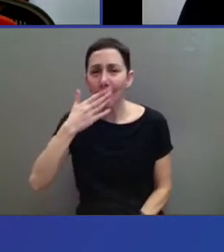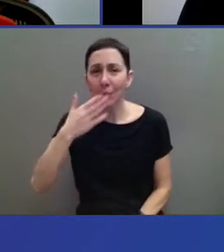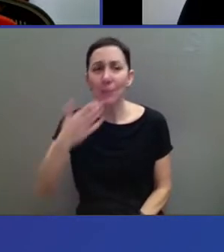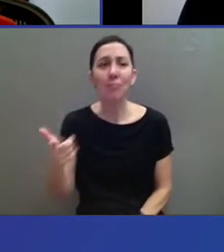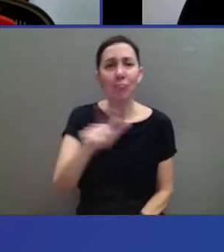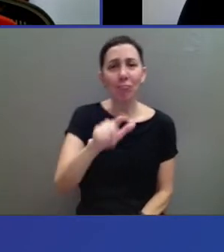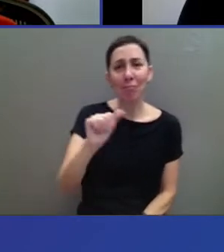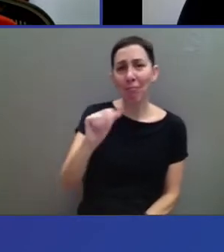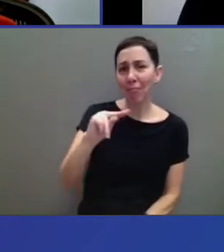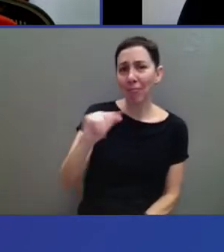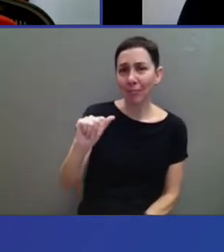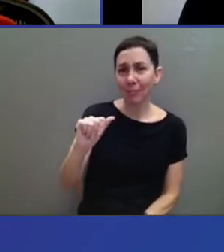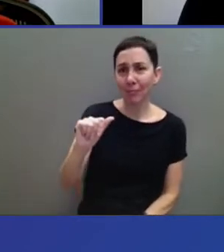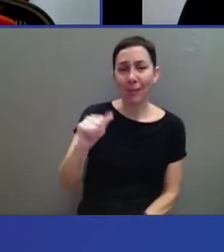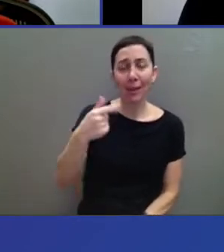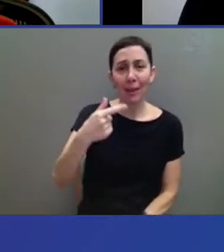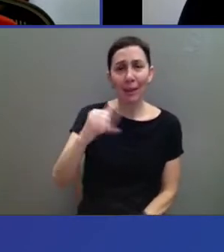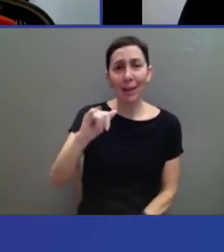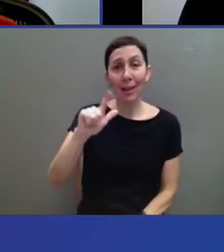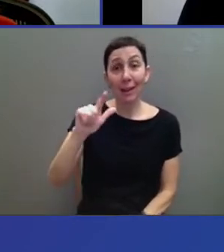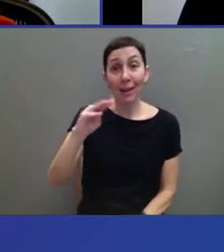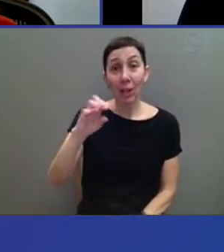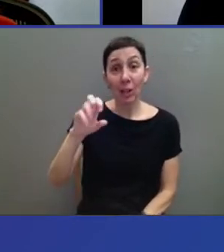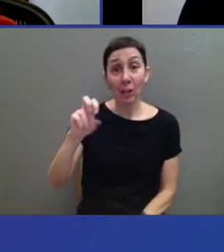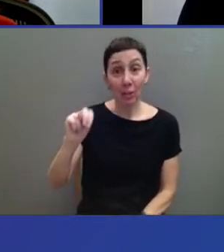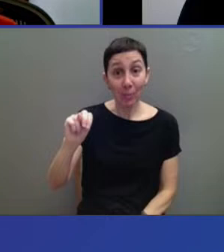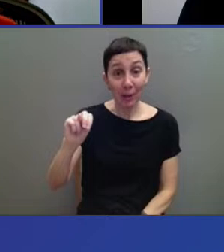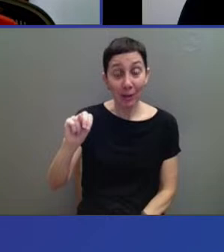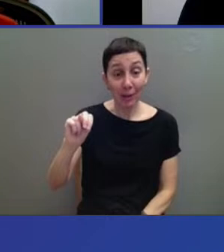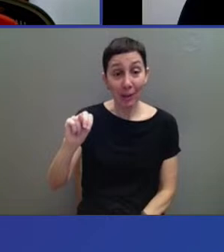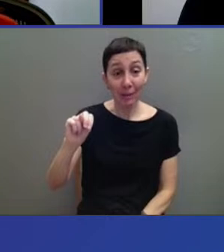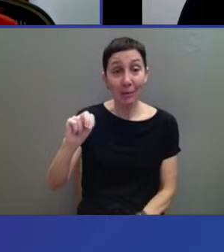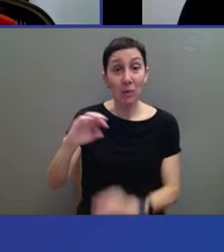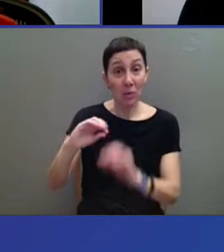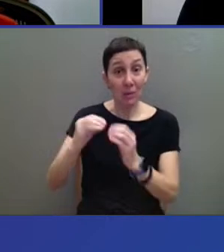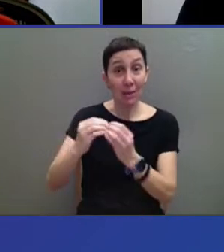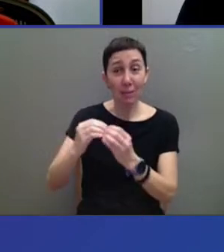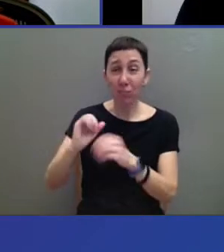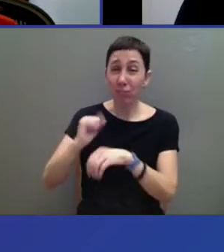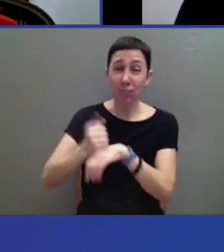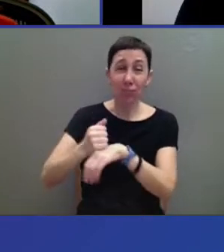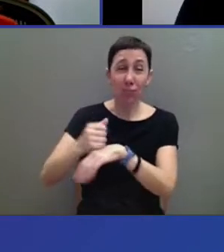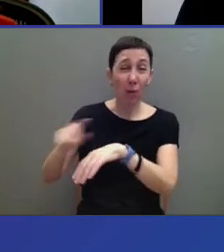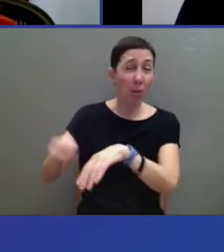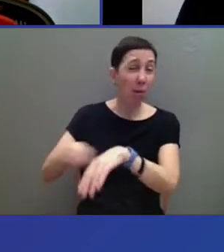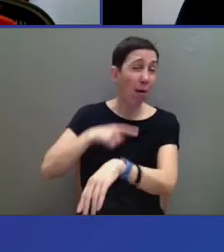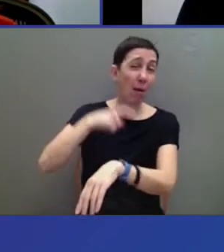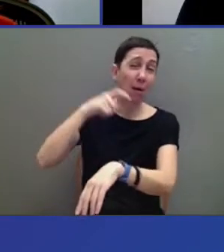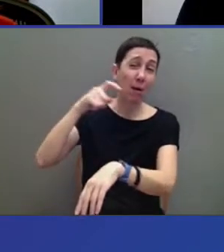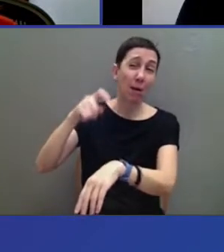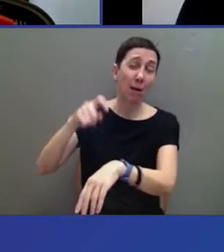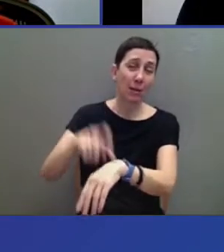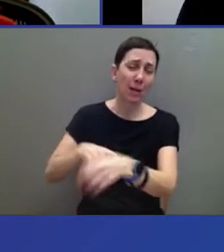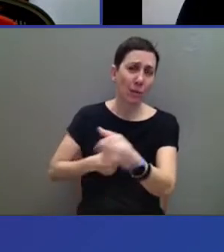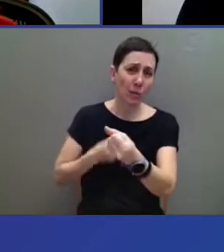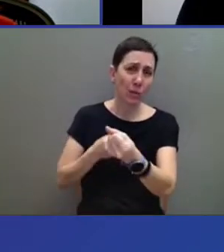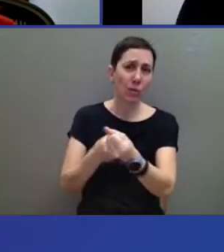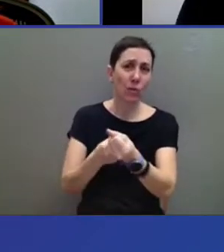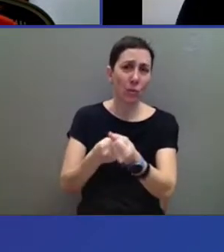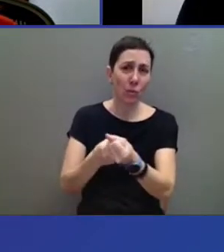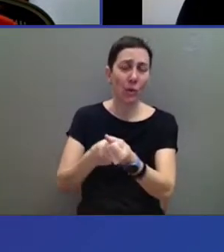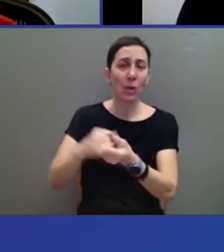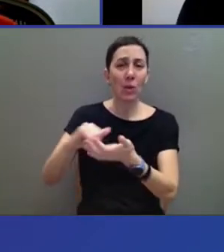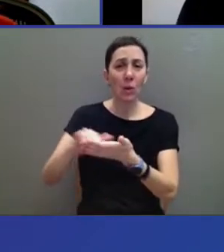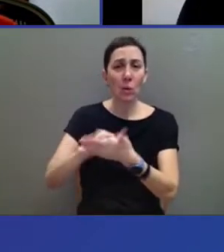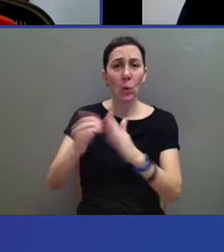Anna, Gilman has for a very long time been supporting New York City-based